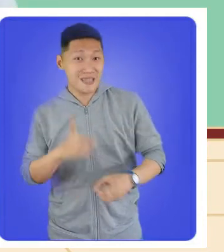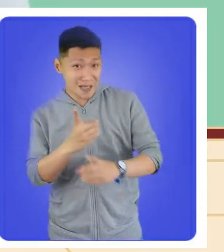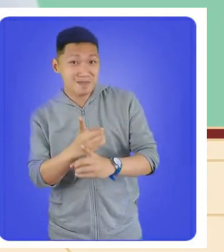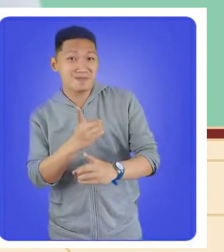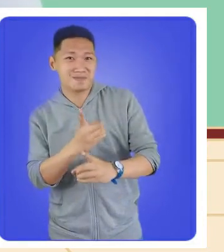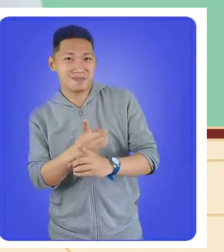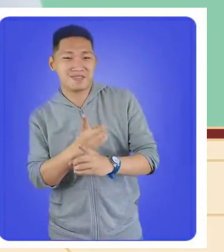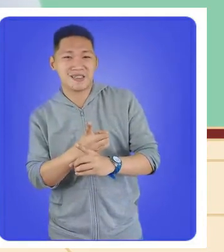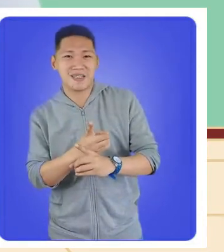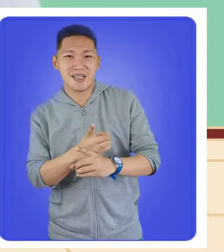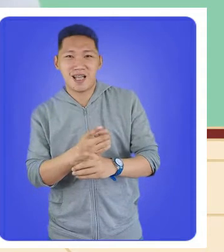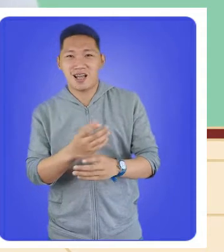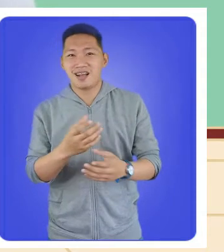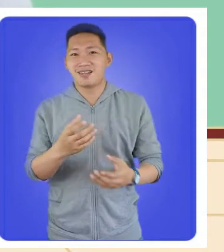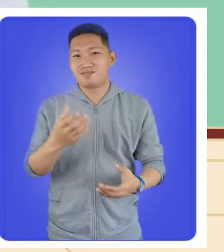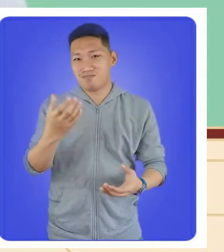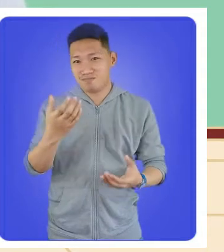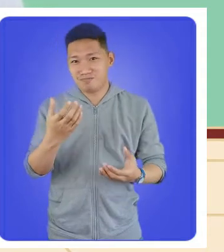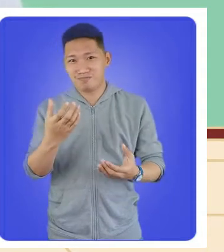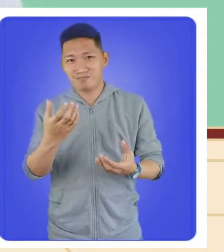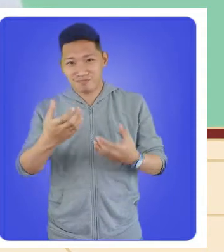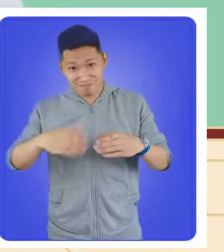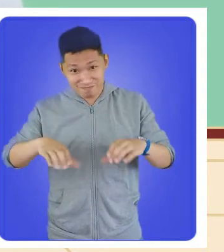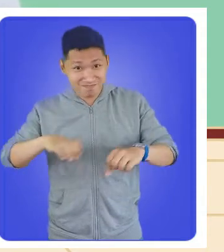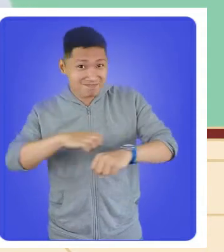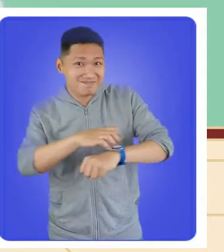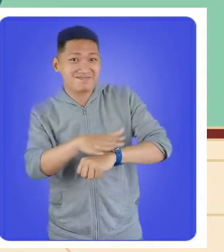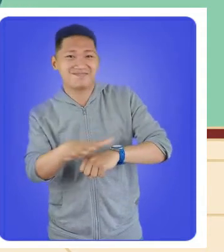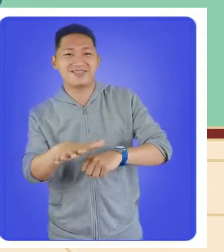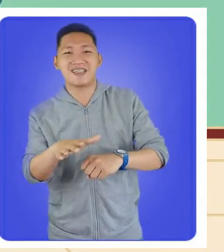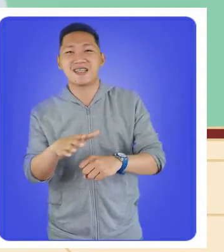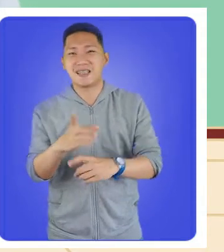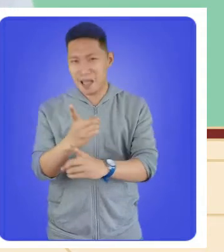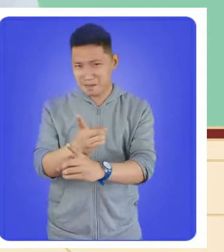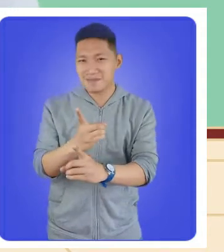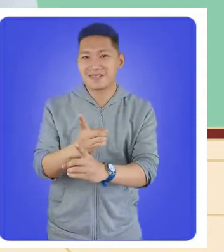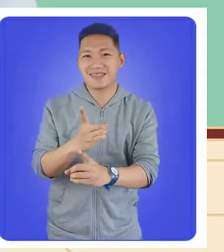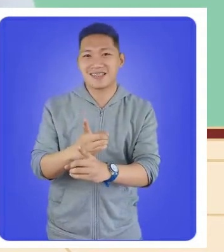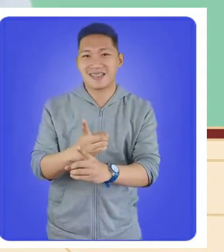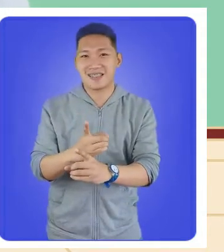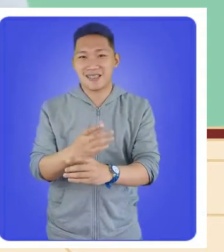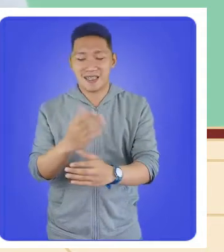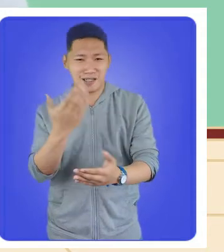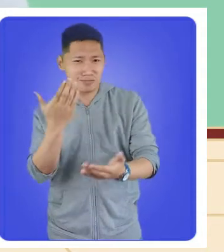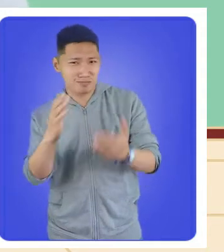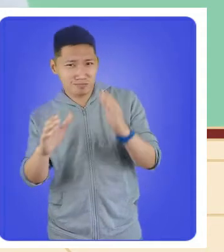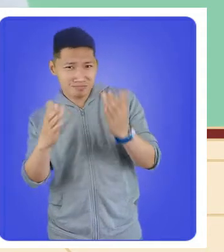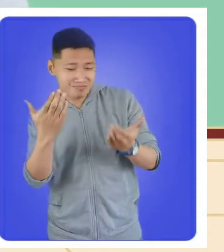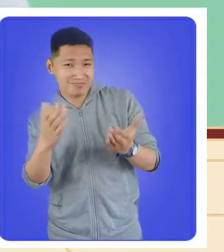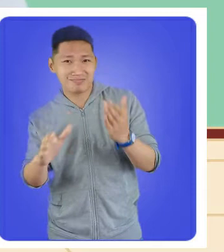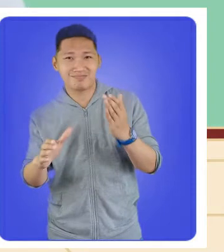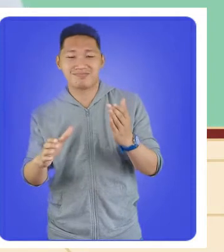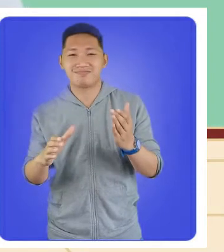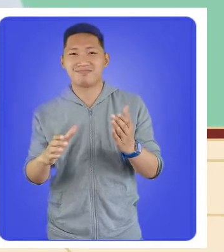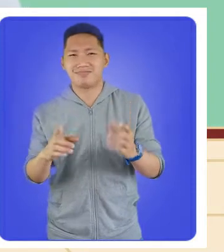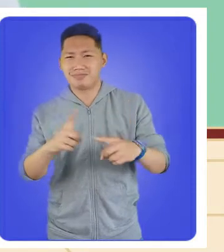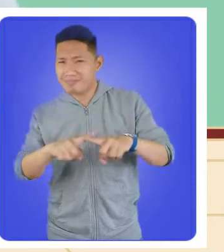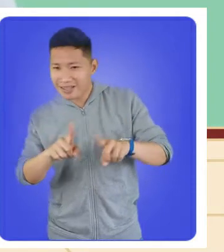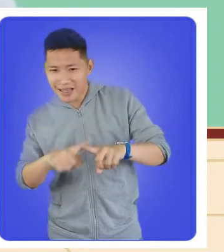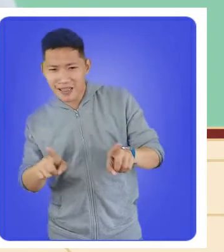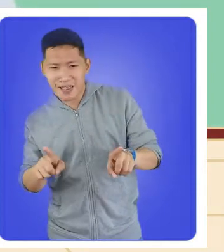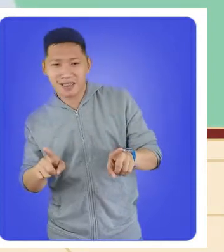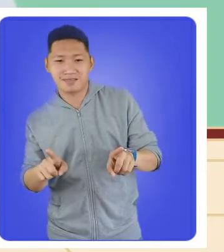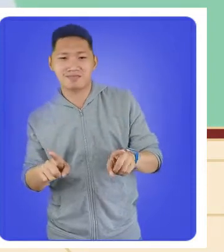Exactly! Cause and effect. You were right! Comparison and contrast.